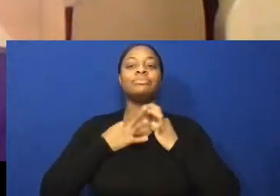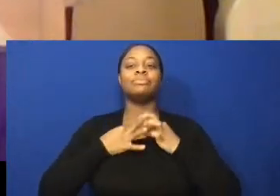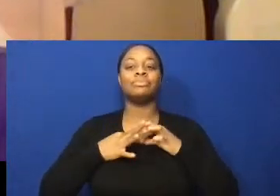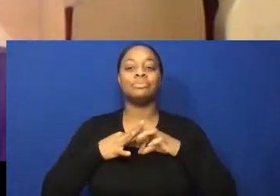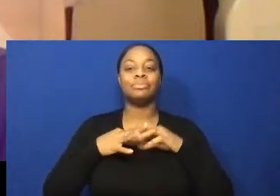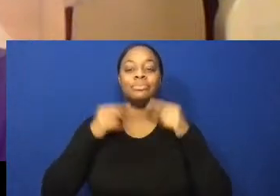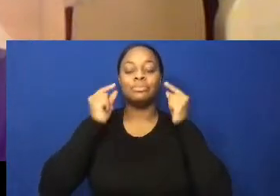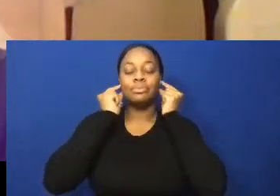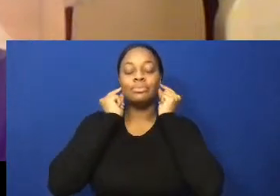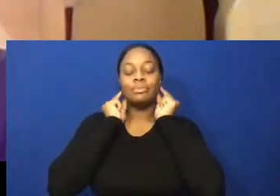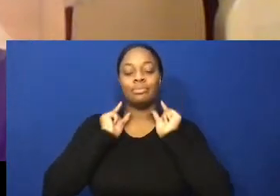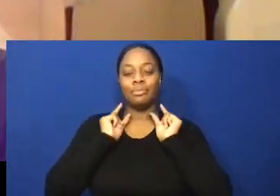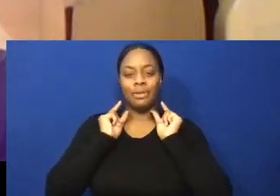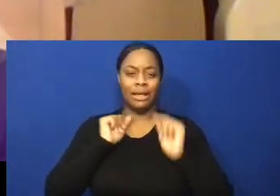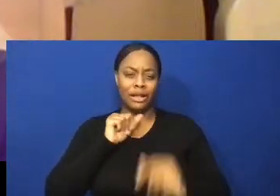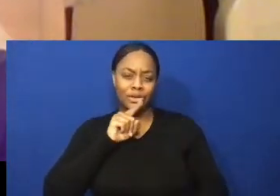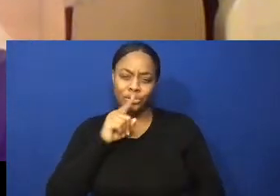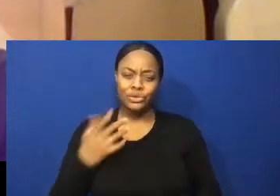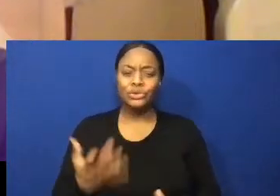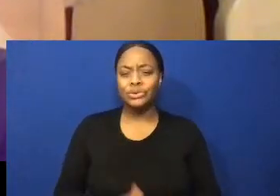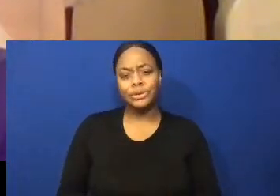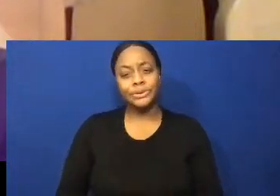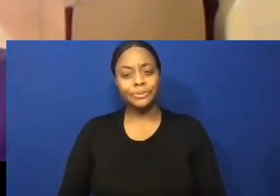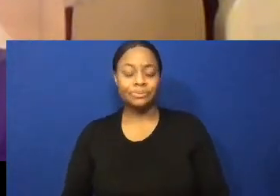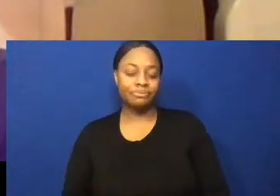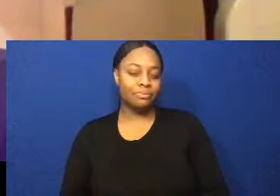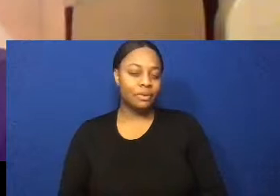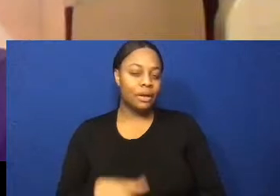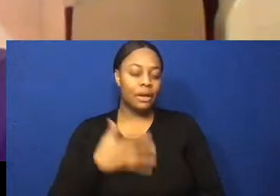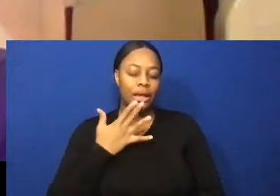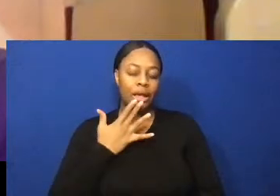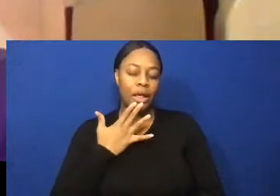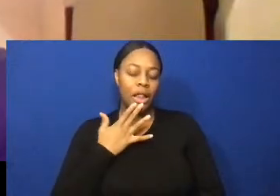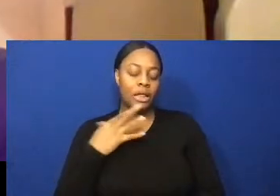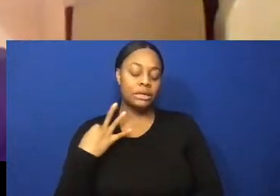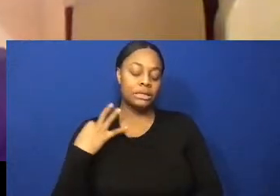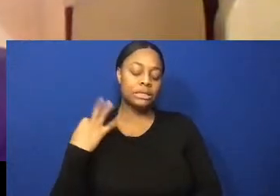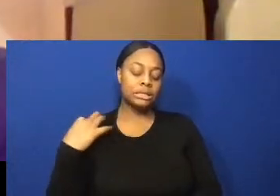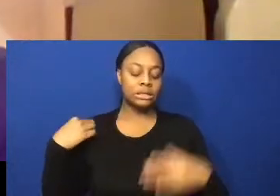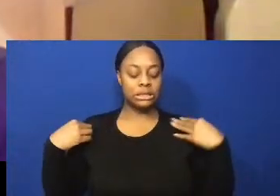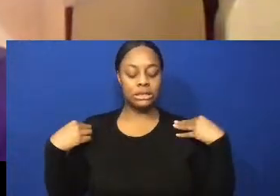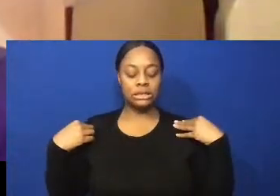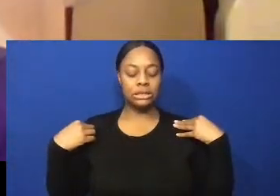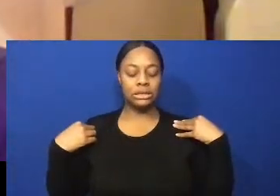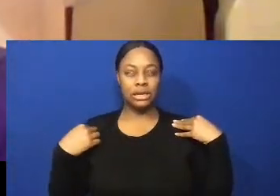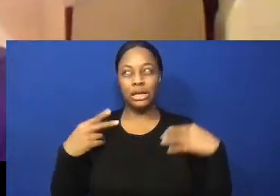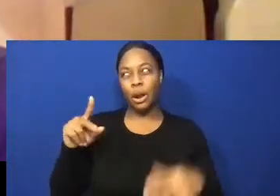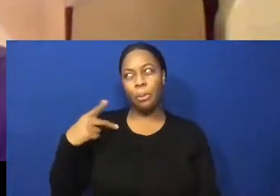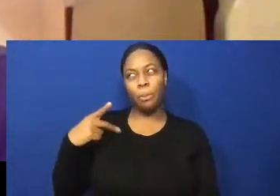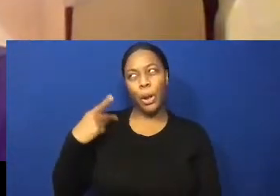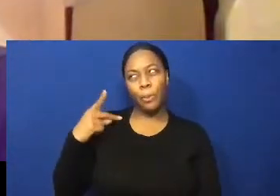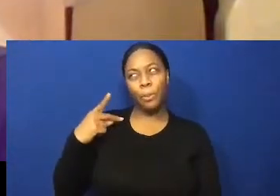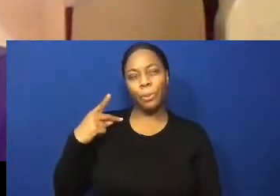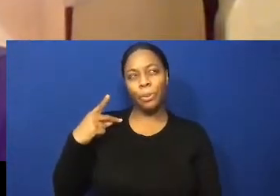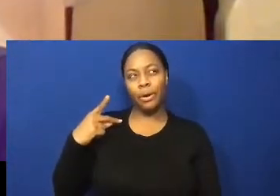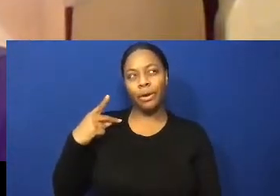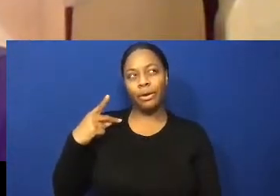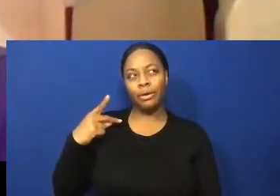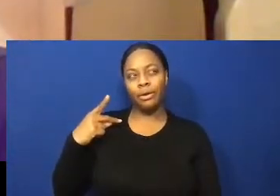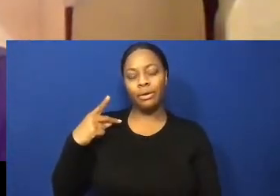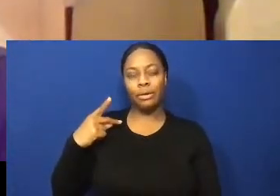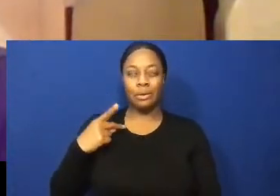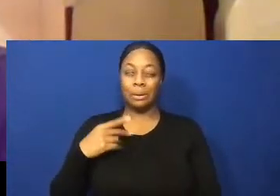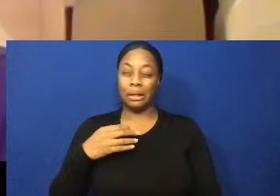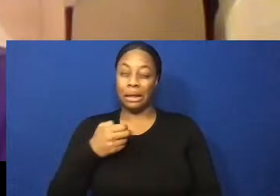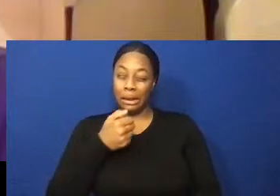earrings. And I'm not quite sure what color my sweater is. It's either purple or periwinkle